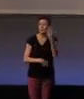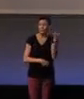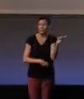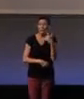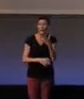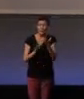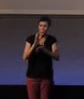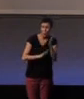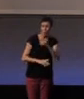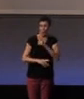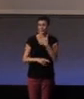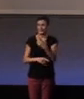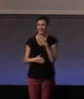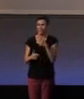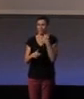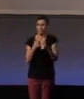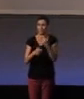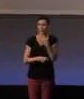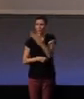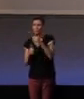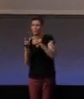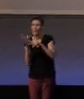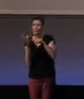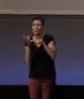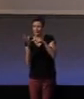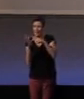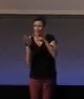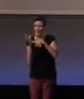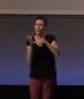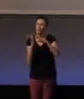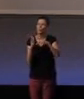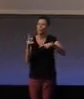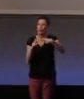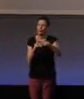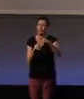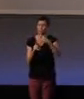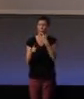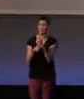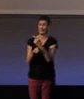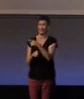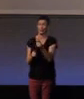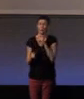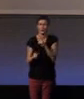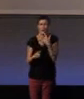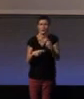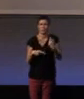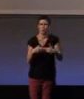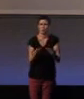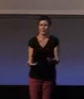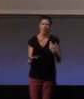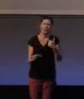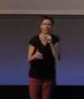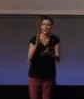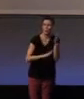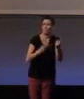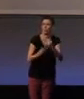so as to go to antwerps peter zo that's why would a little bit in een rush wat jij tank you can